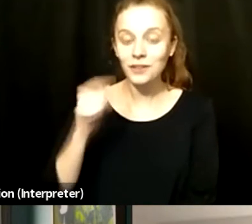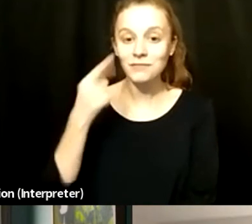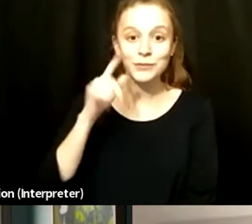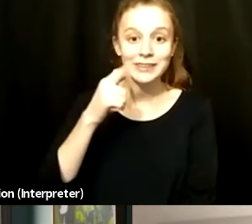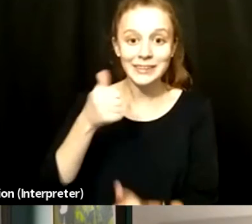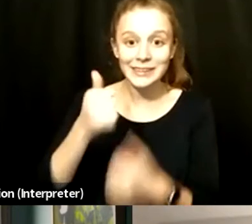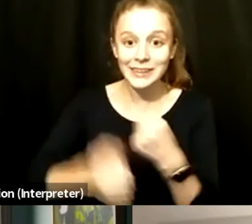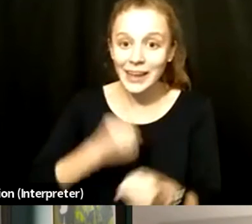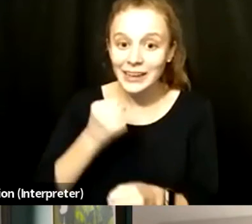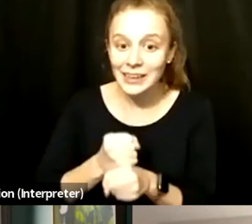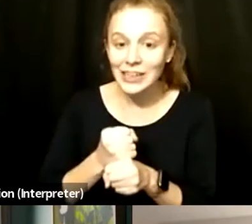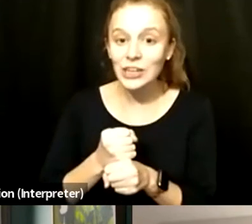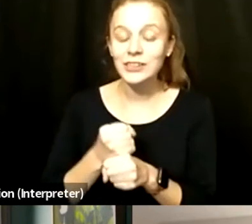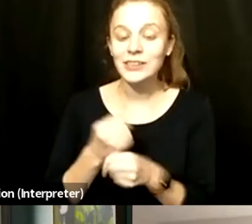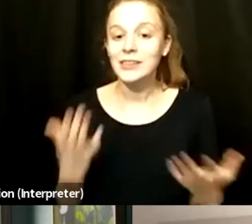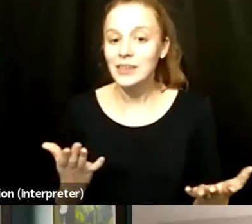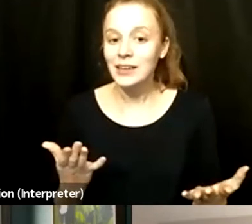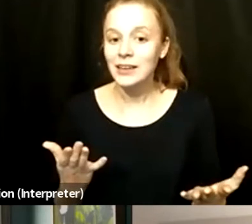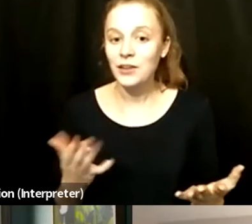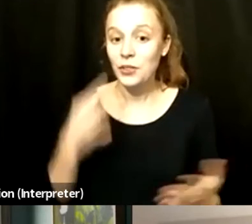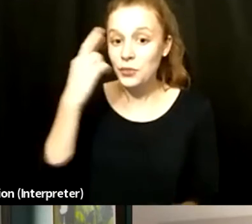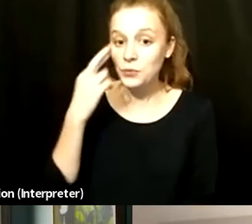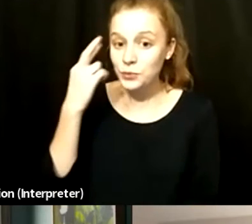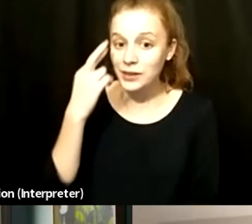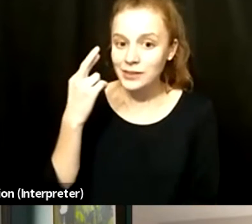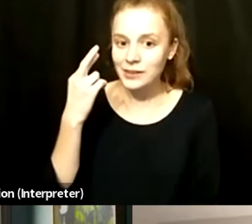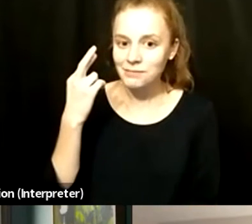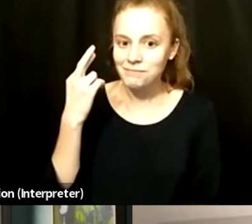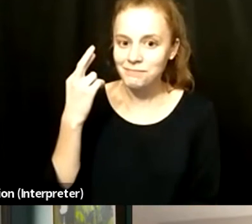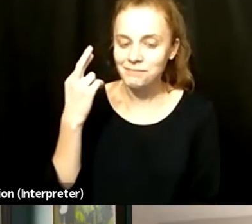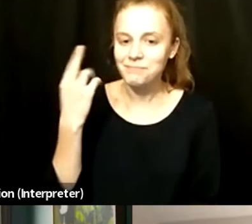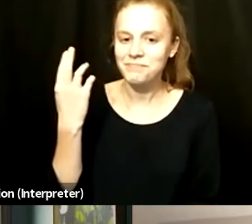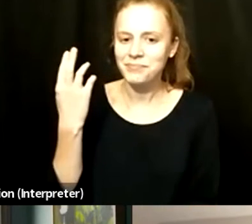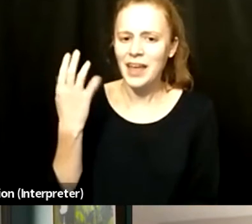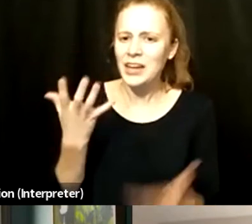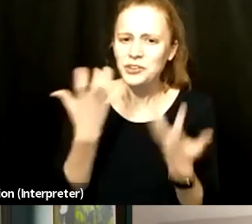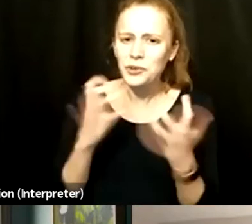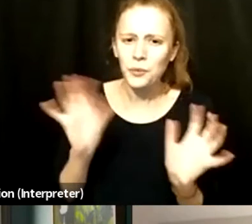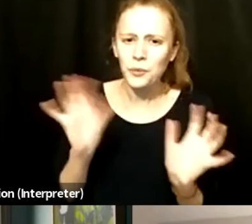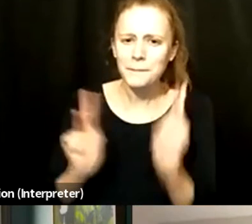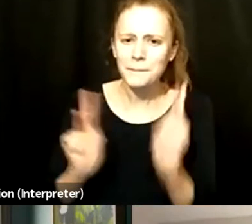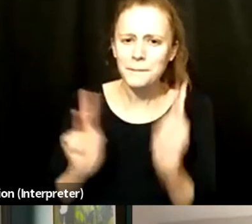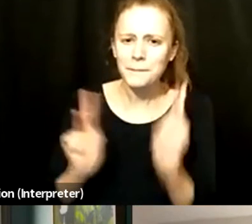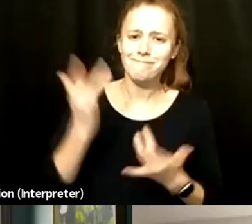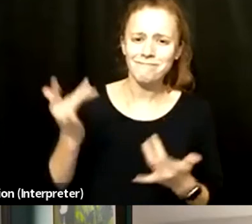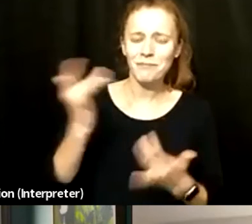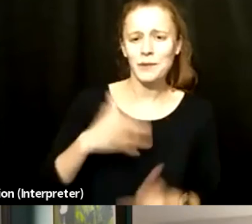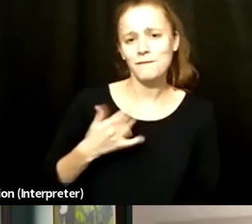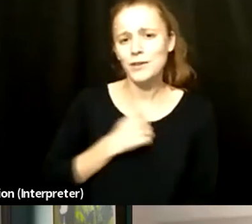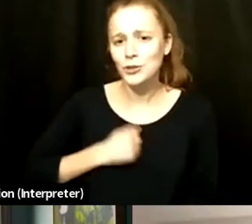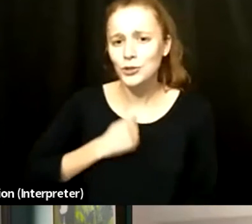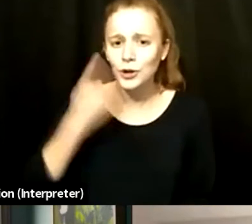getting inklings that like the reason I'm here is because people feel sorry for me, or because they just want a disabled person on stage, not because there's